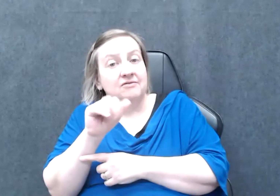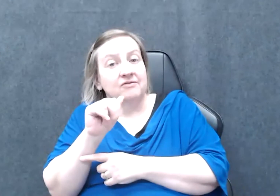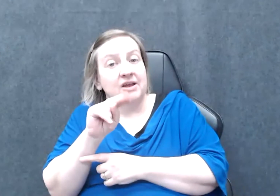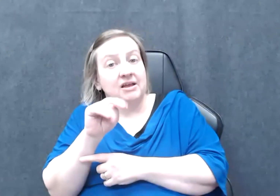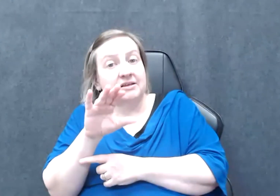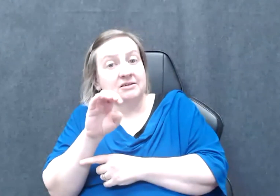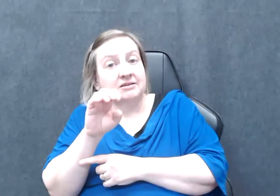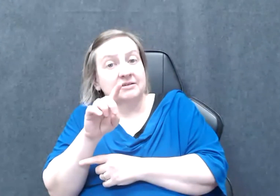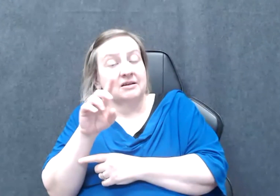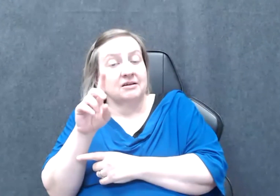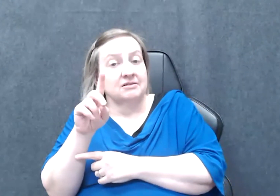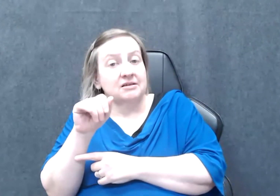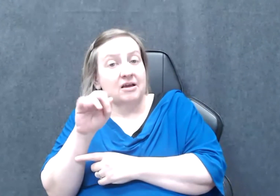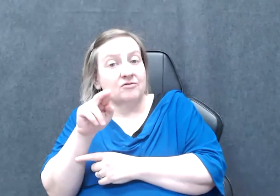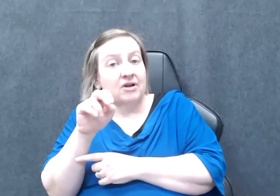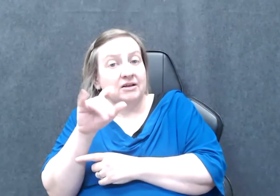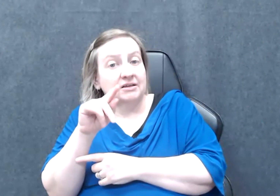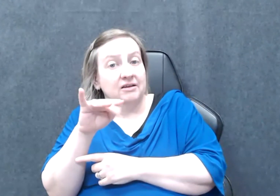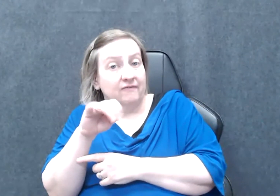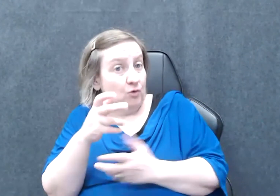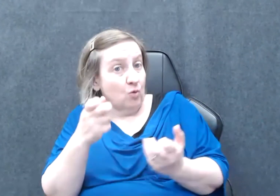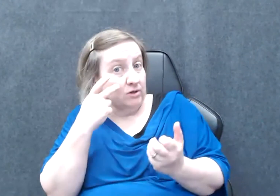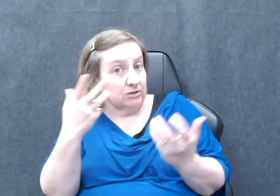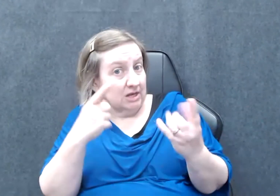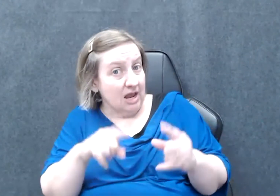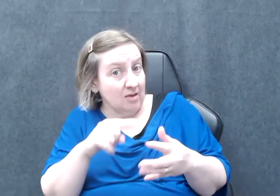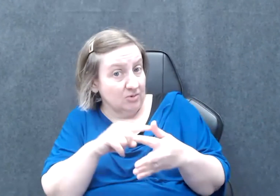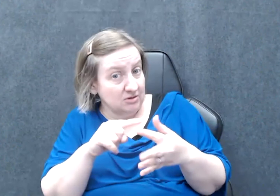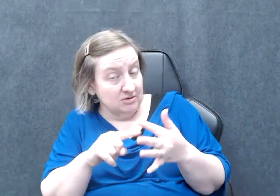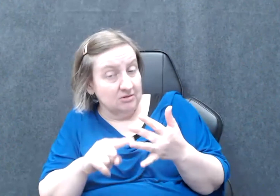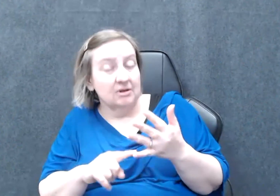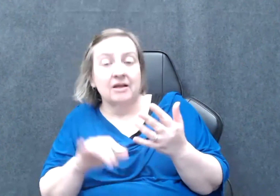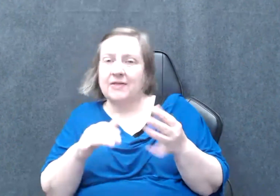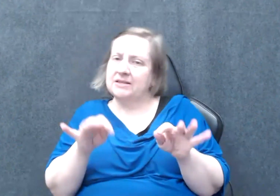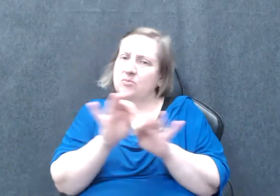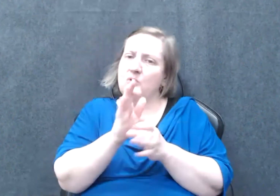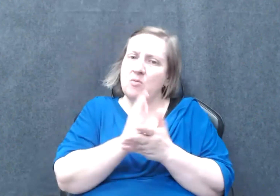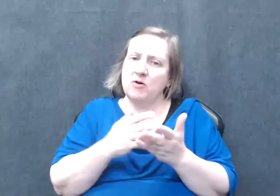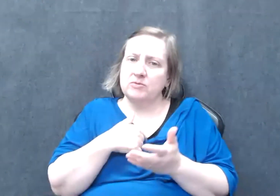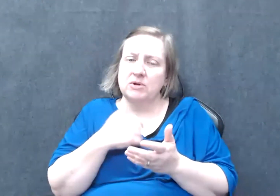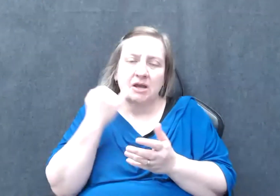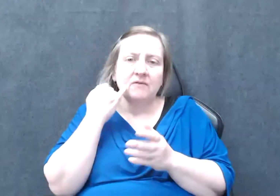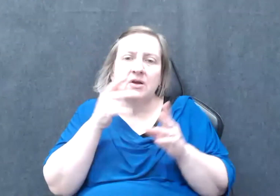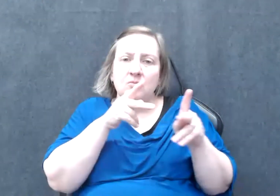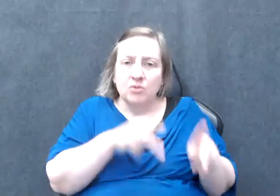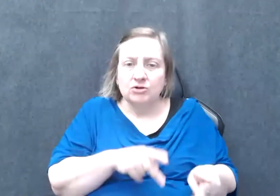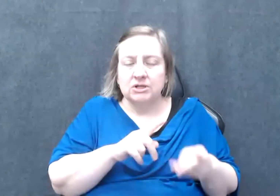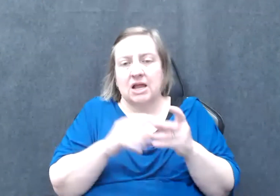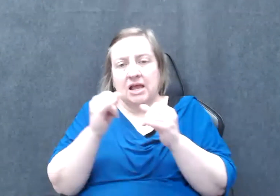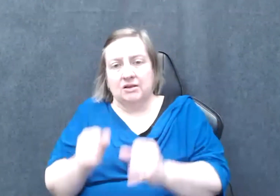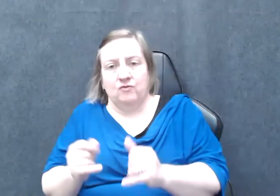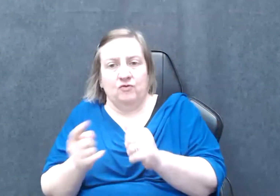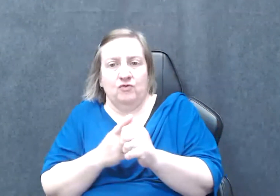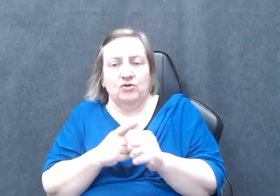happen. Like, that is a critical part to me when we talk about putting the person and the individual first, is having